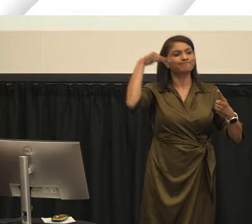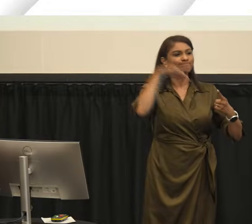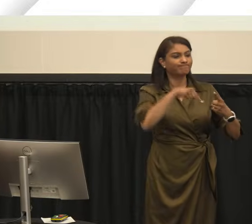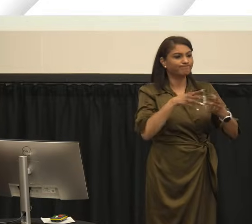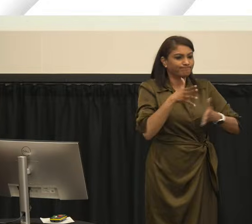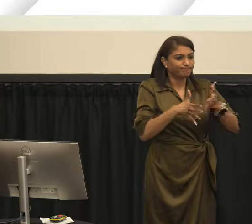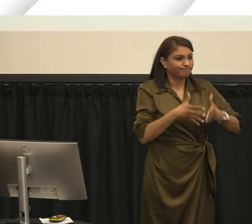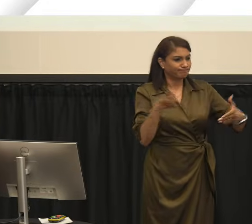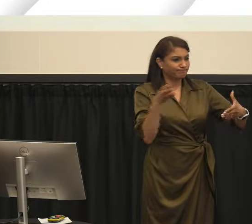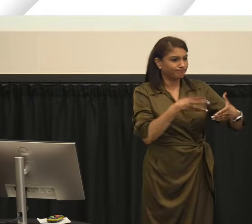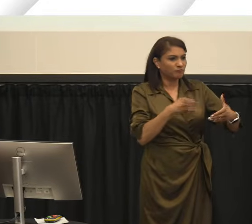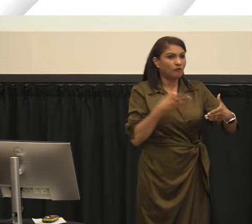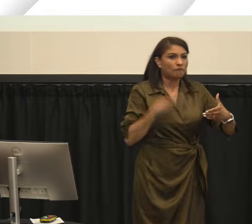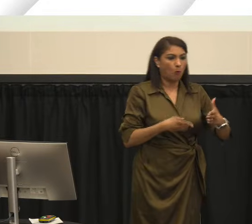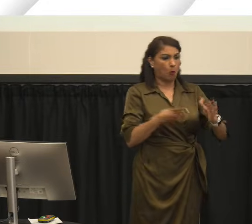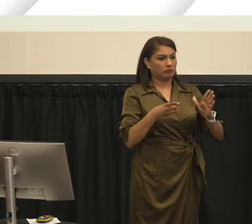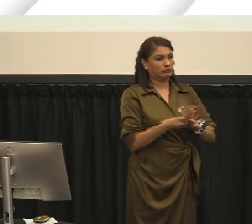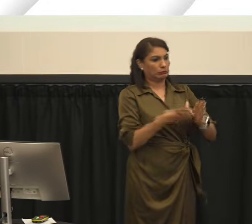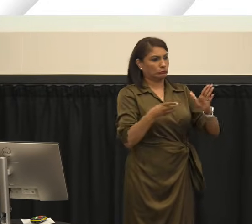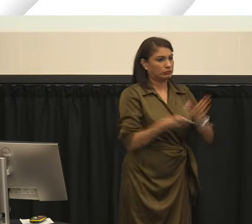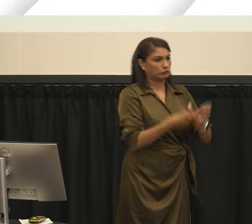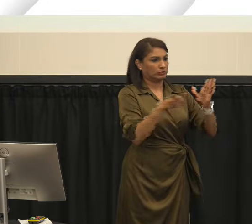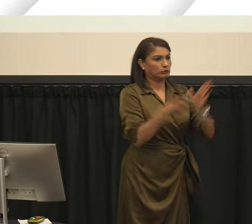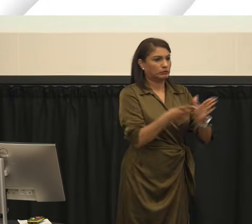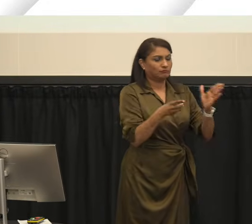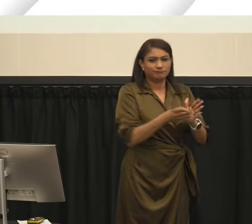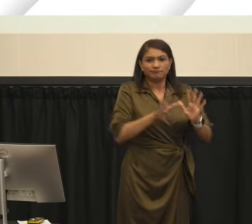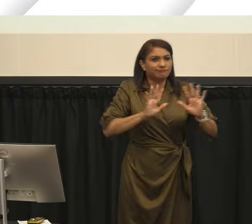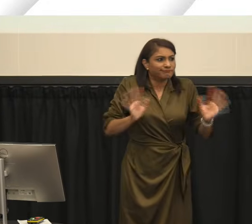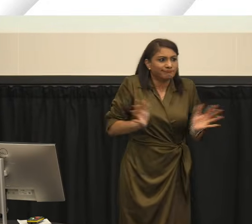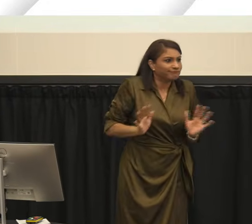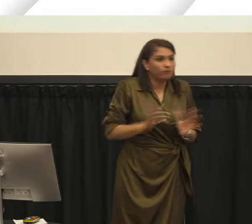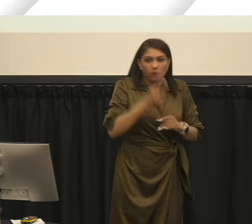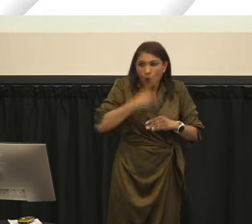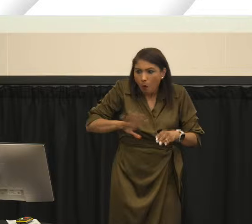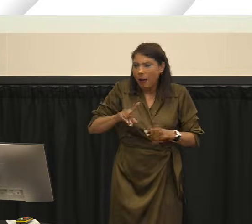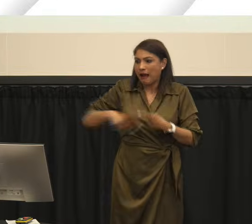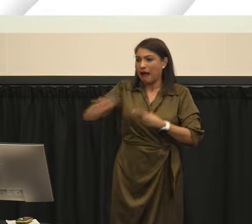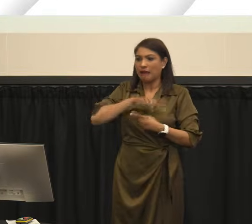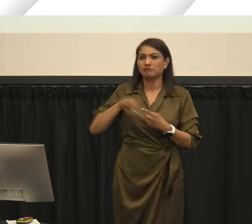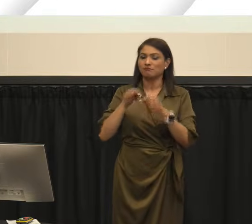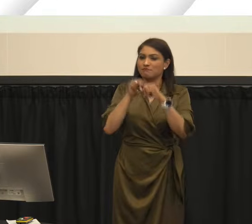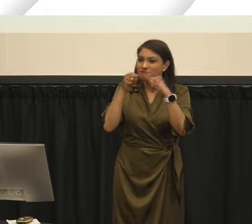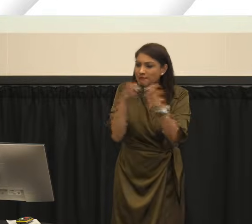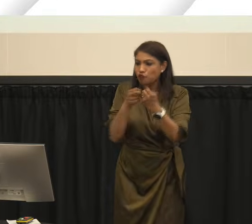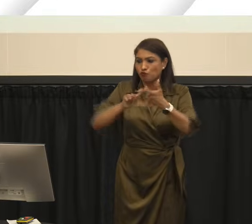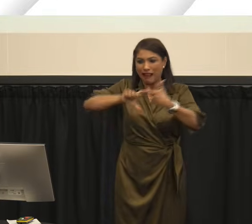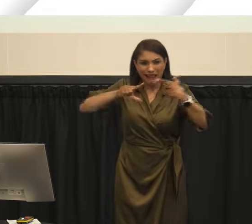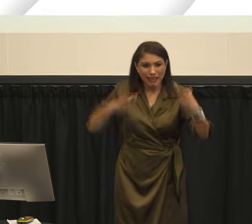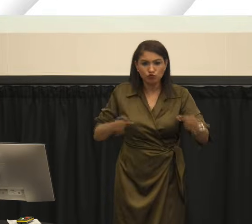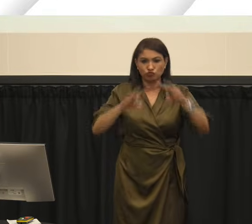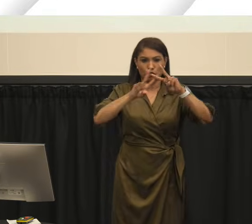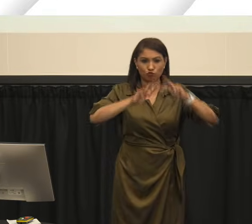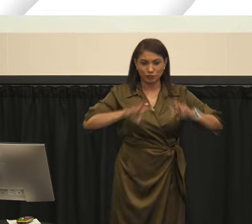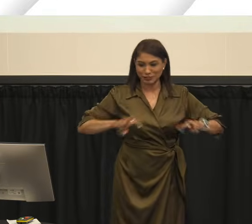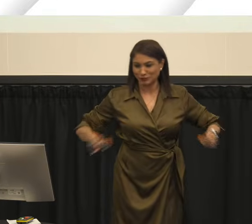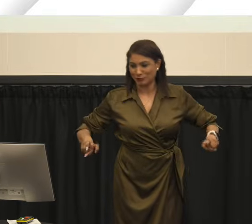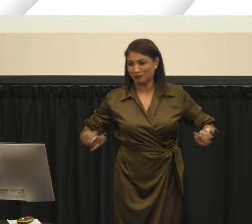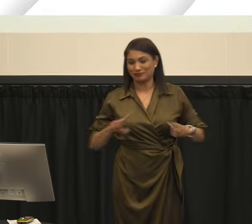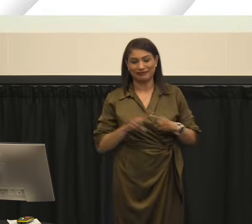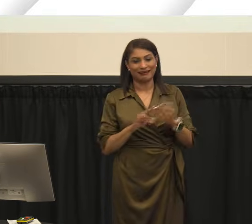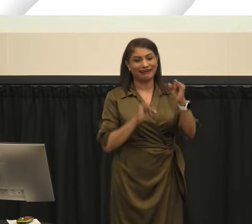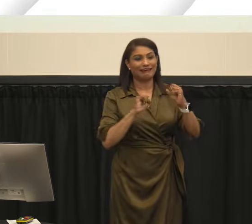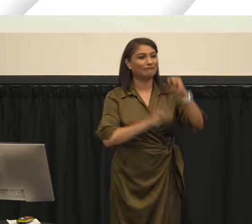What's very important that we share about the Sign Bank and the purpose of the bank, that we don't view it as a dictionary. It is